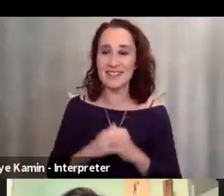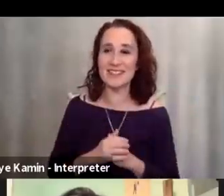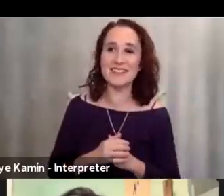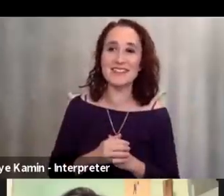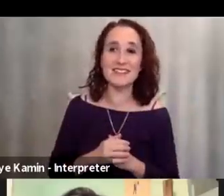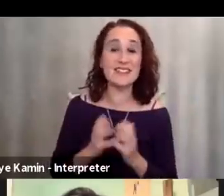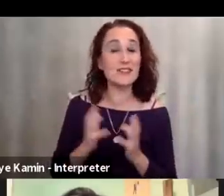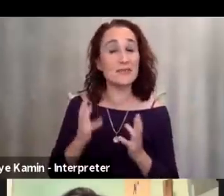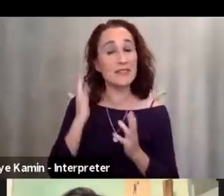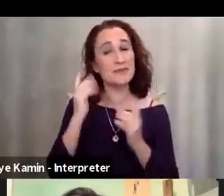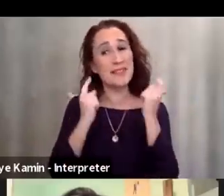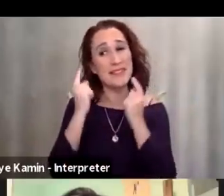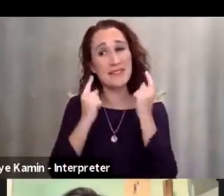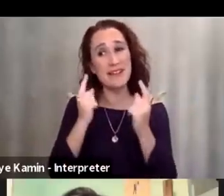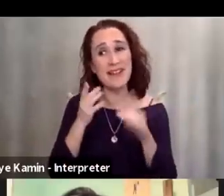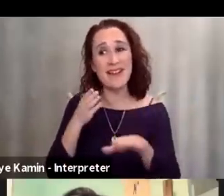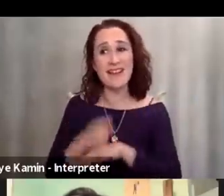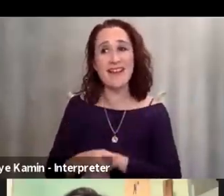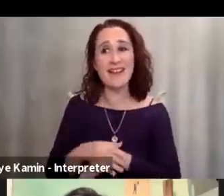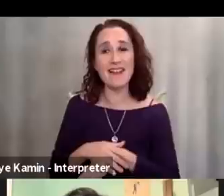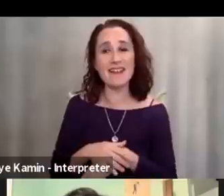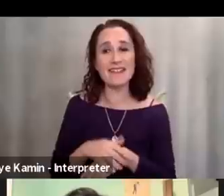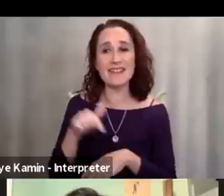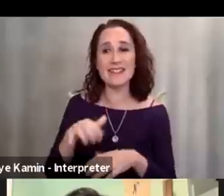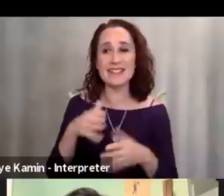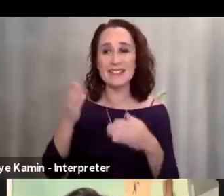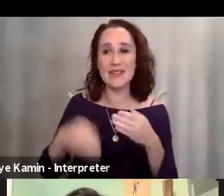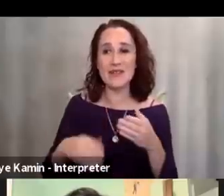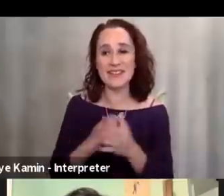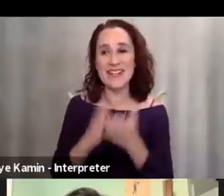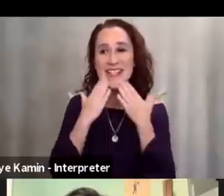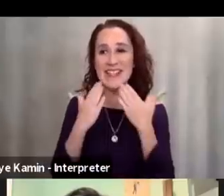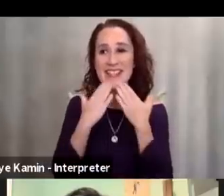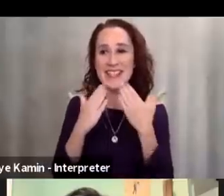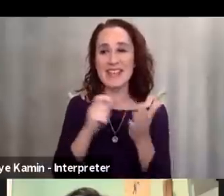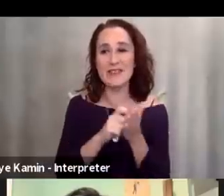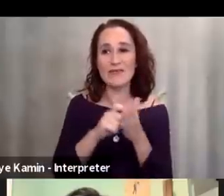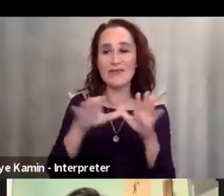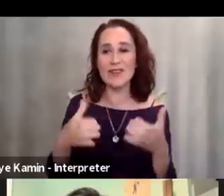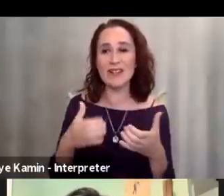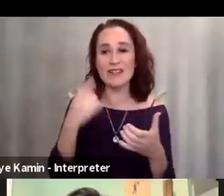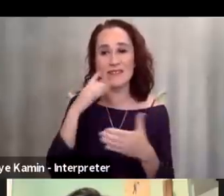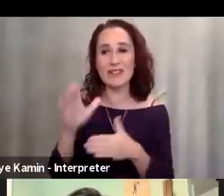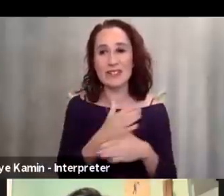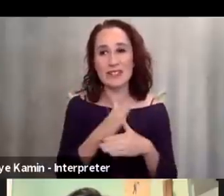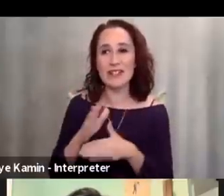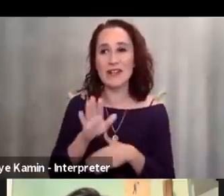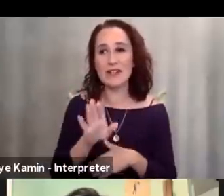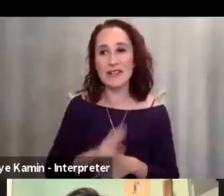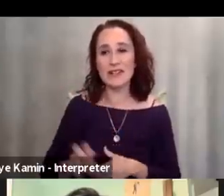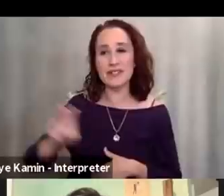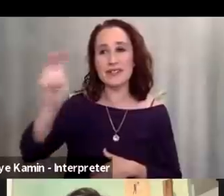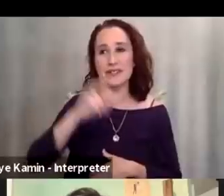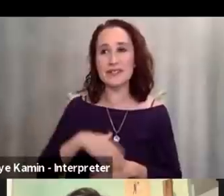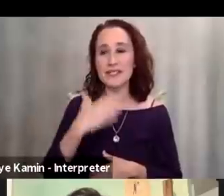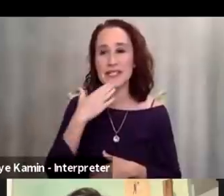much I'll be thinking about long after this is over. So thank you, writers, so much for sharing your journey with us.